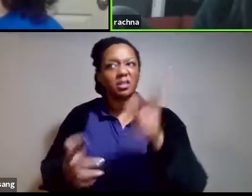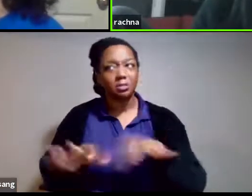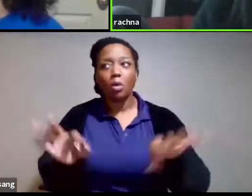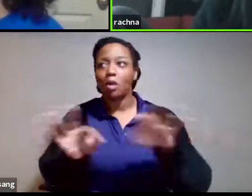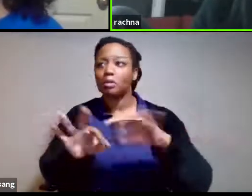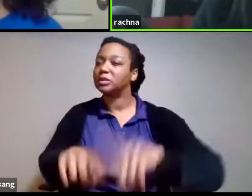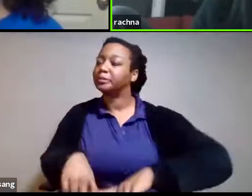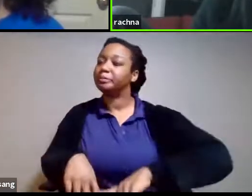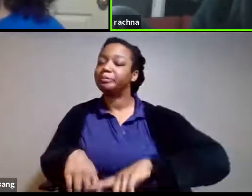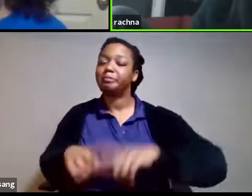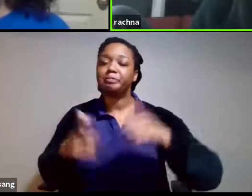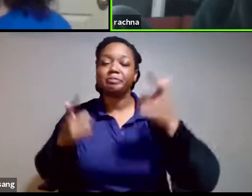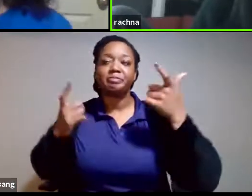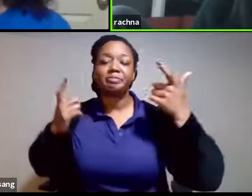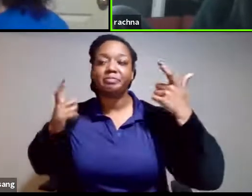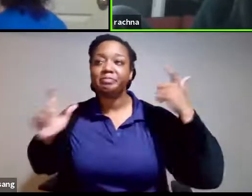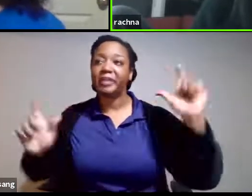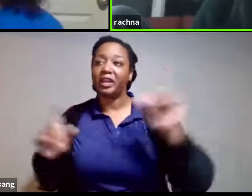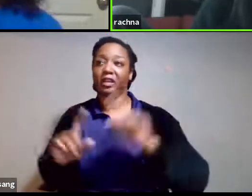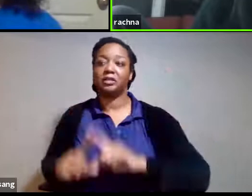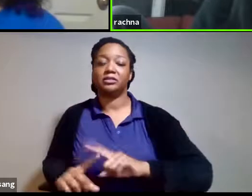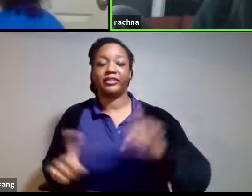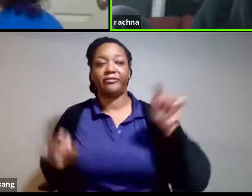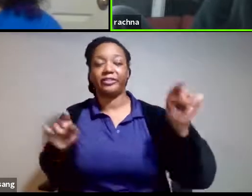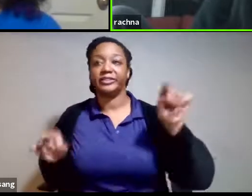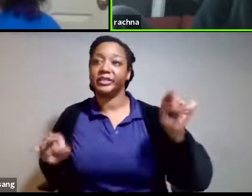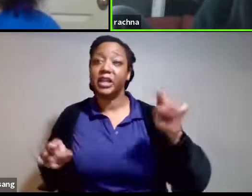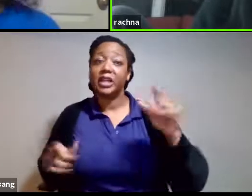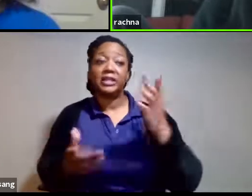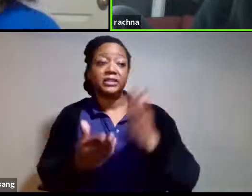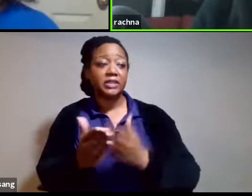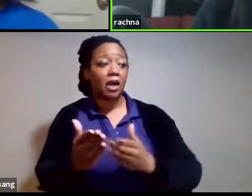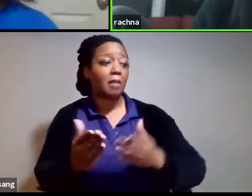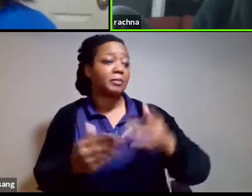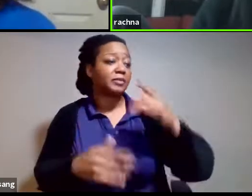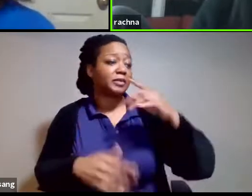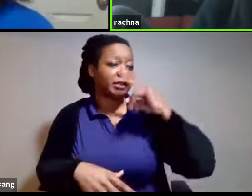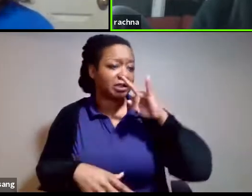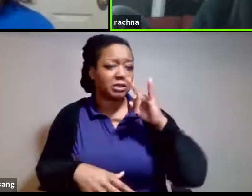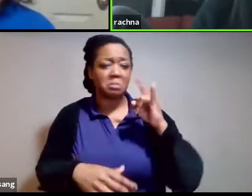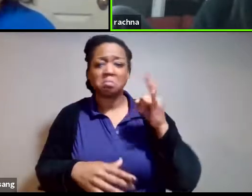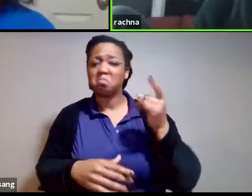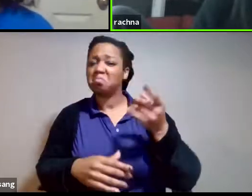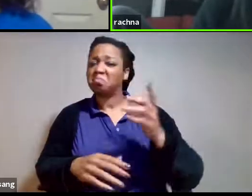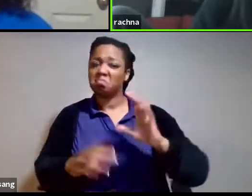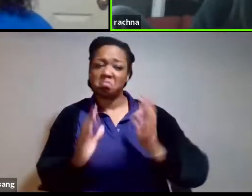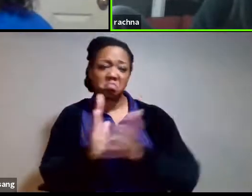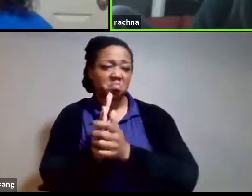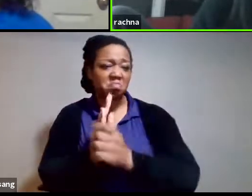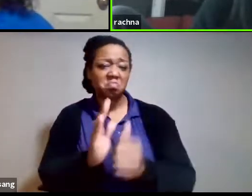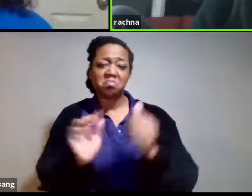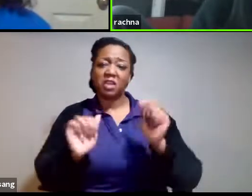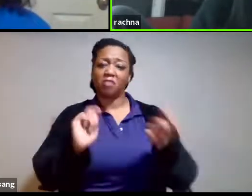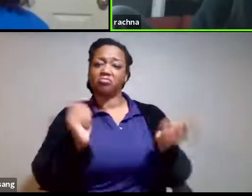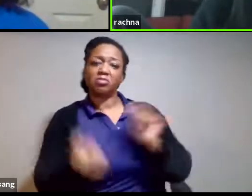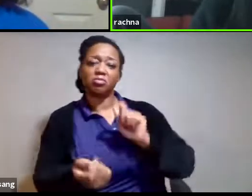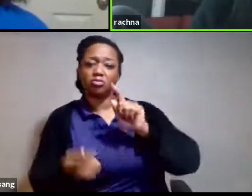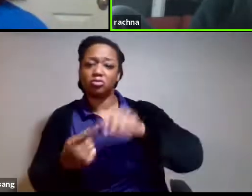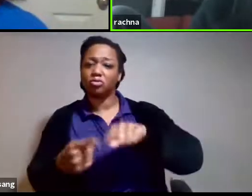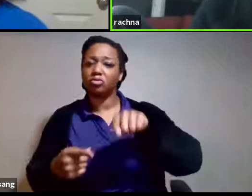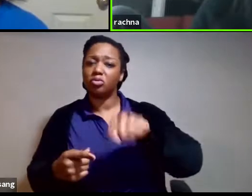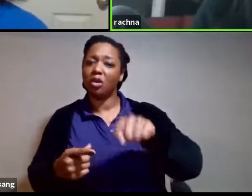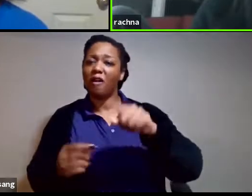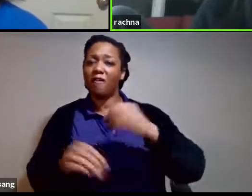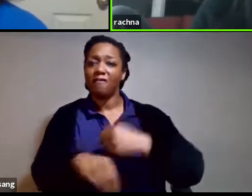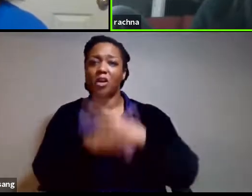I mean, some kids are better adept at the virtual learning than others. Some kids